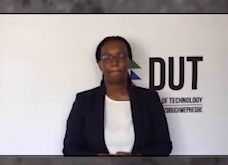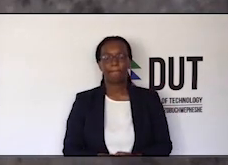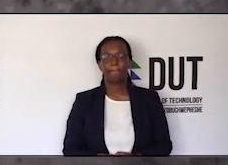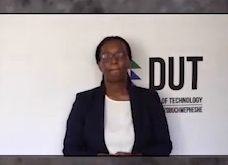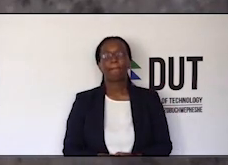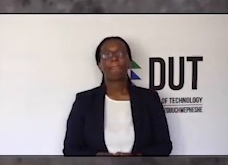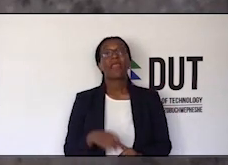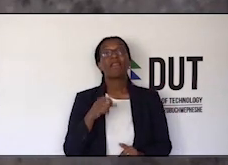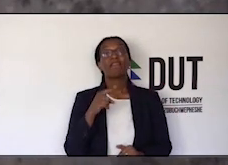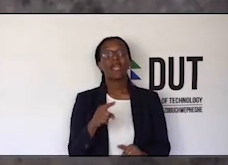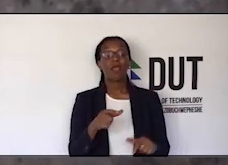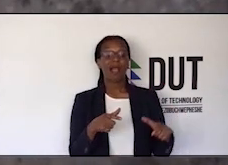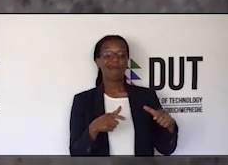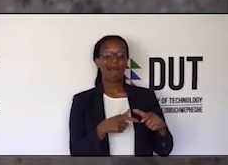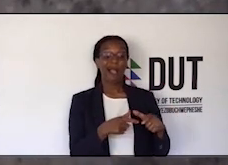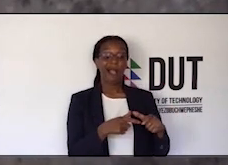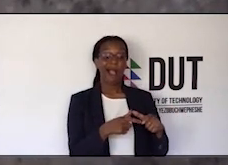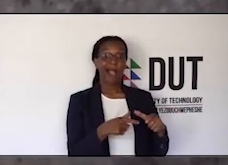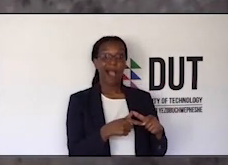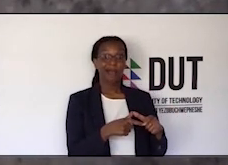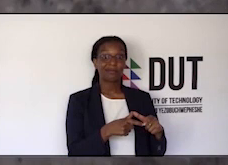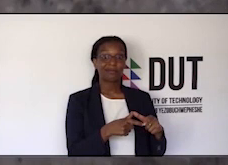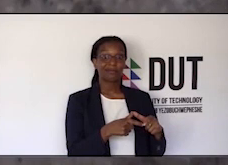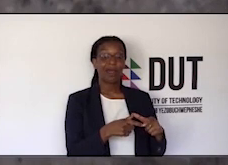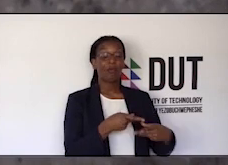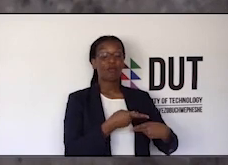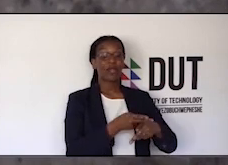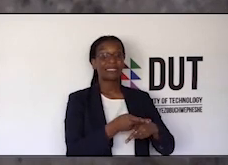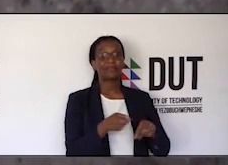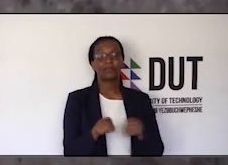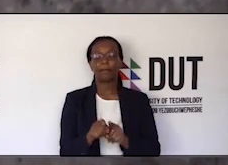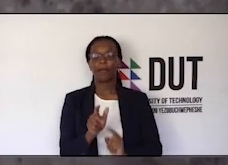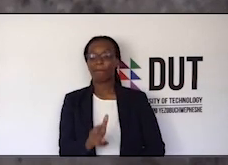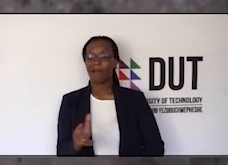the Card Production and Parking Permit Unit,